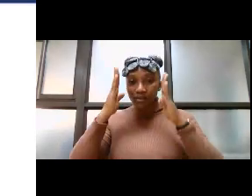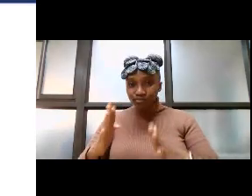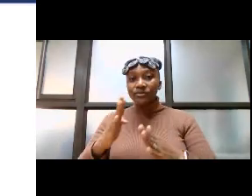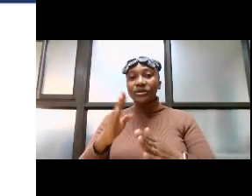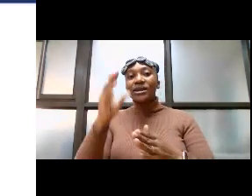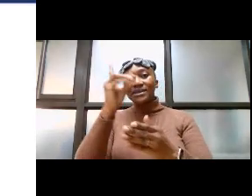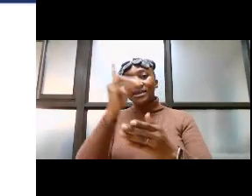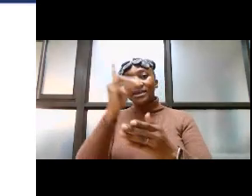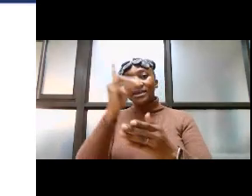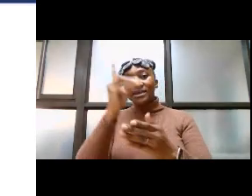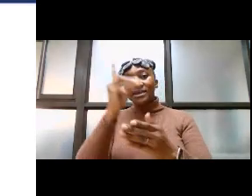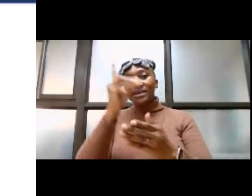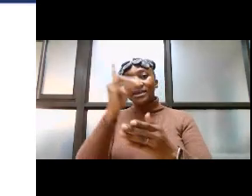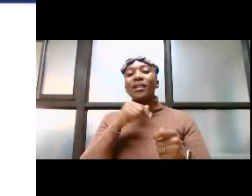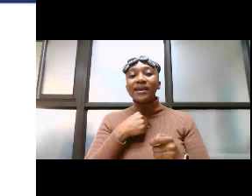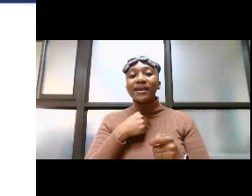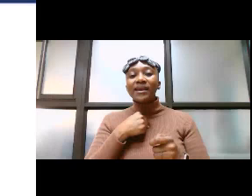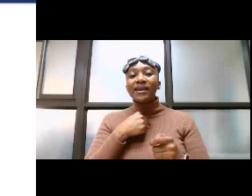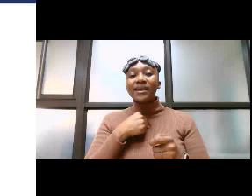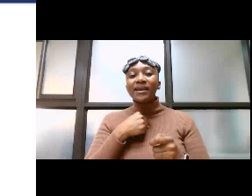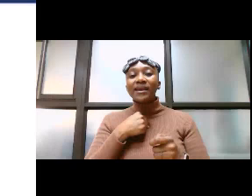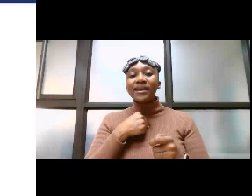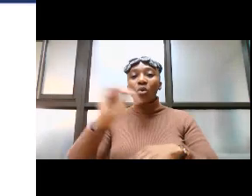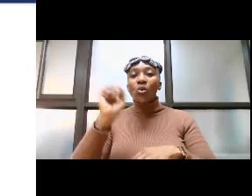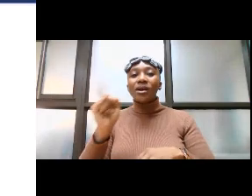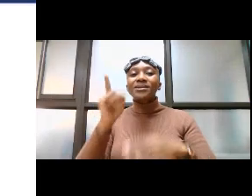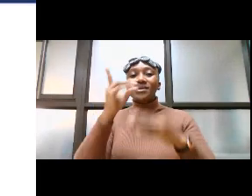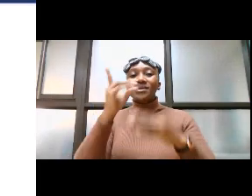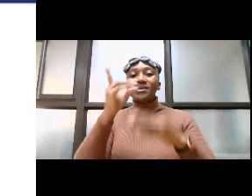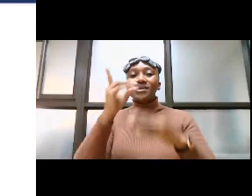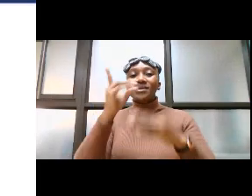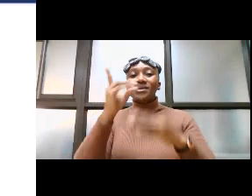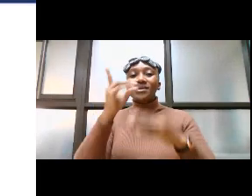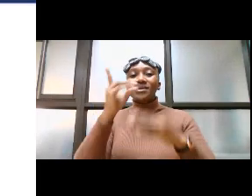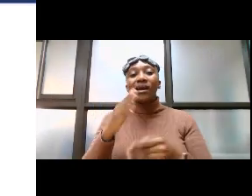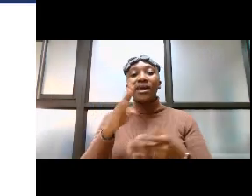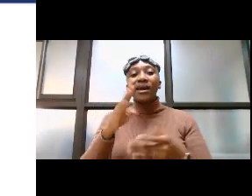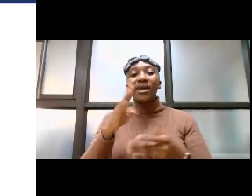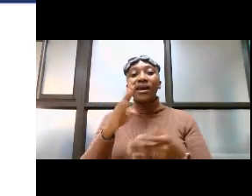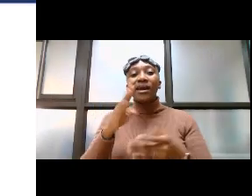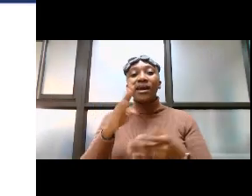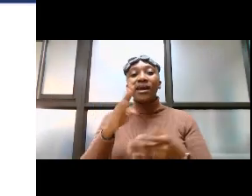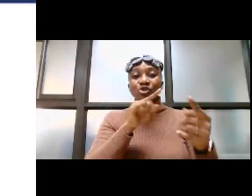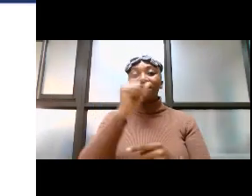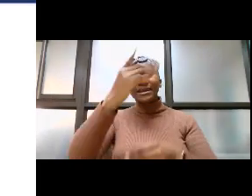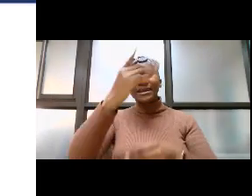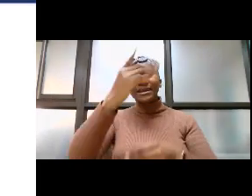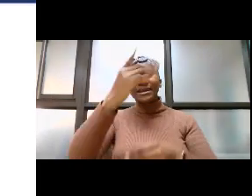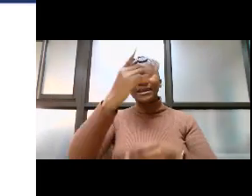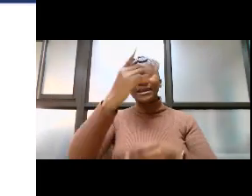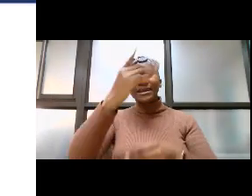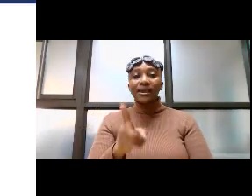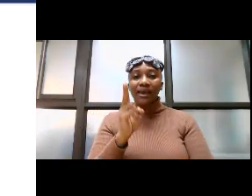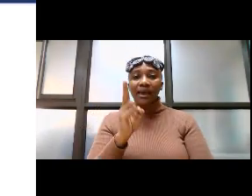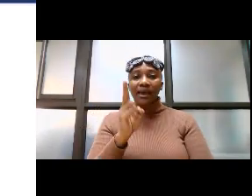into decoloniality. And really, this links to first semester again. If you remember,